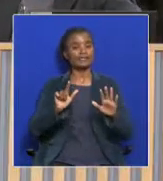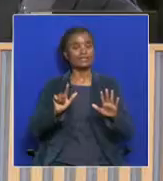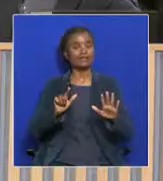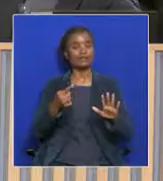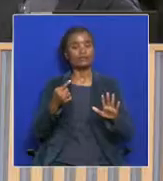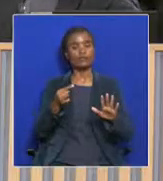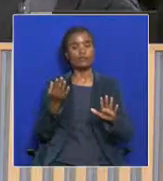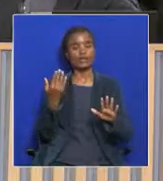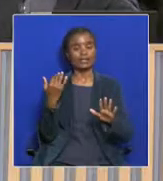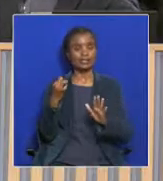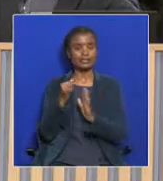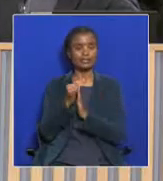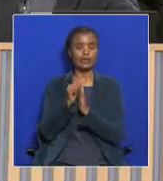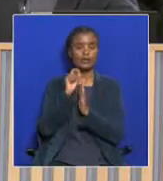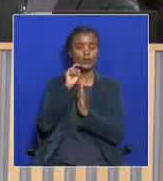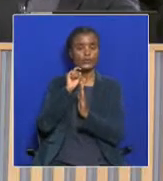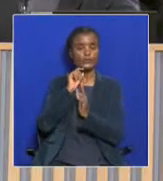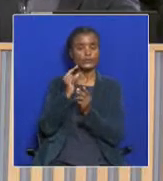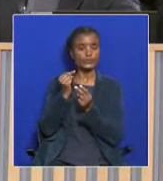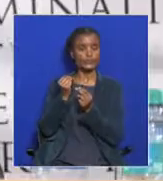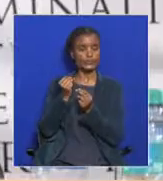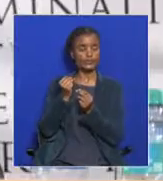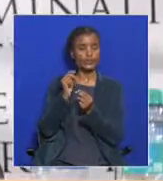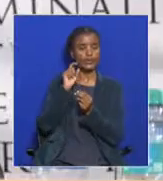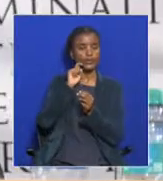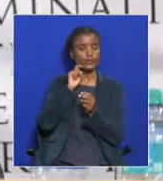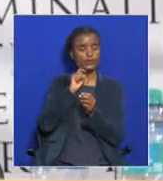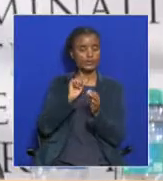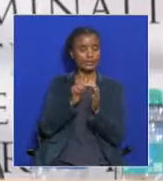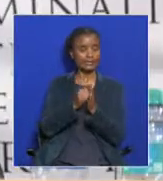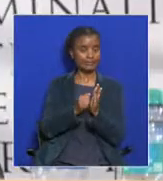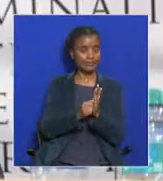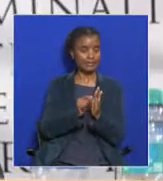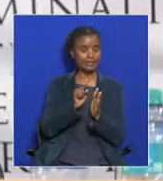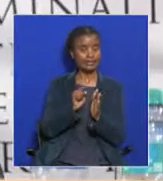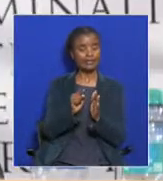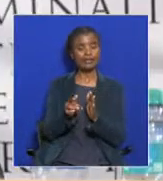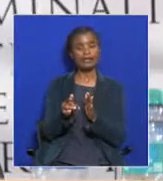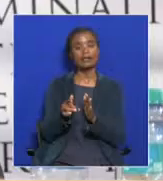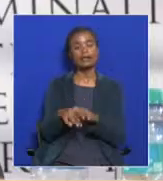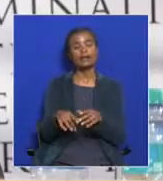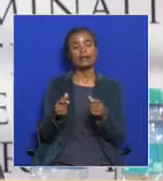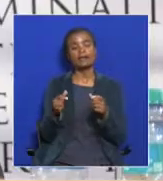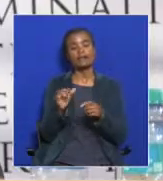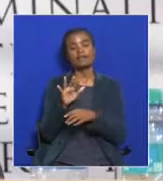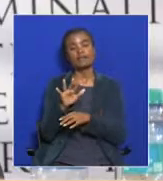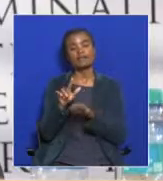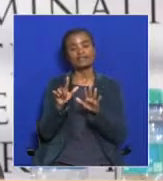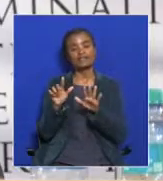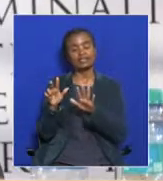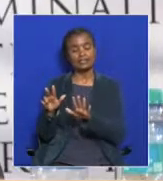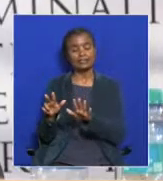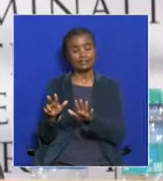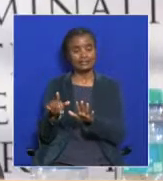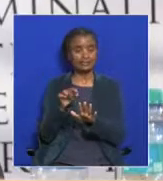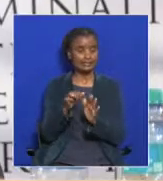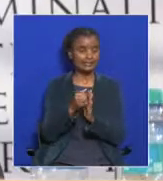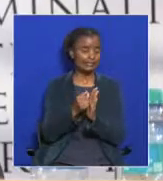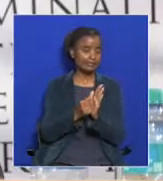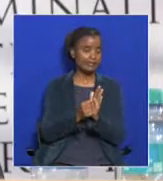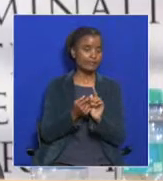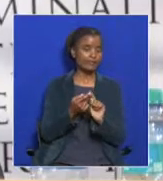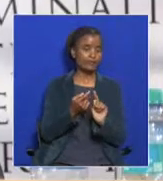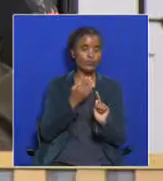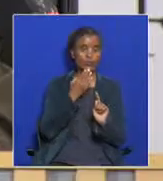Okay. The paragraph 7 is at 578. Okay, sorry. This is the statement taken by Colonel